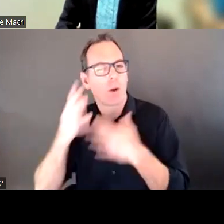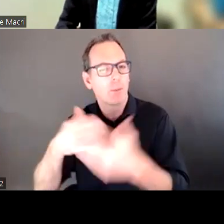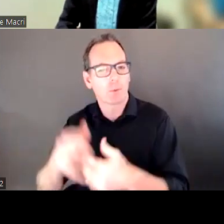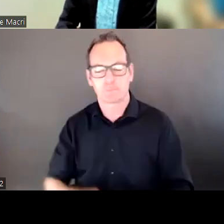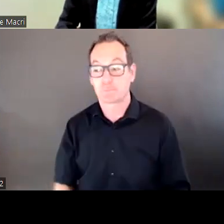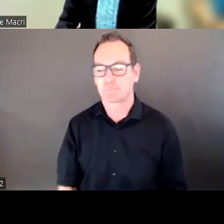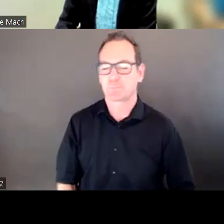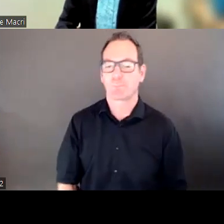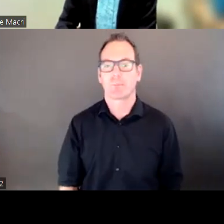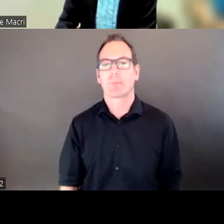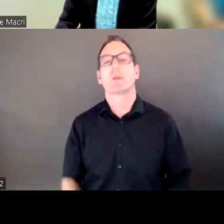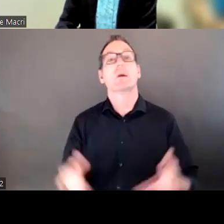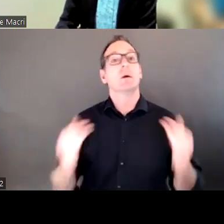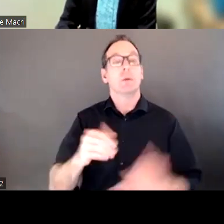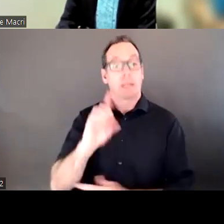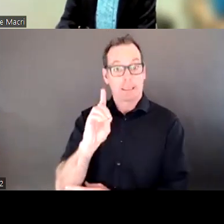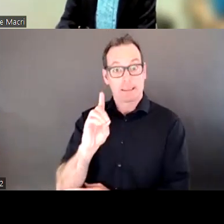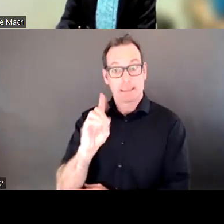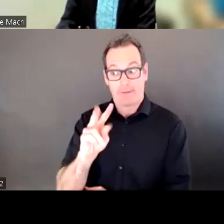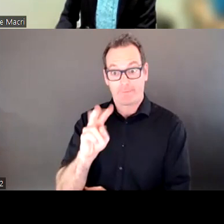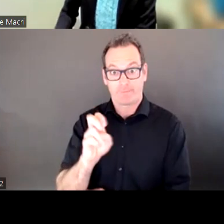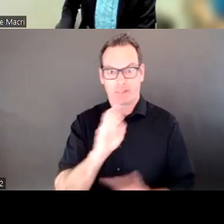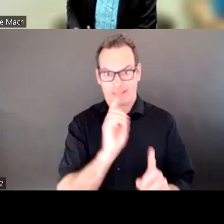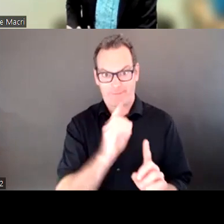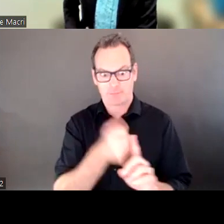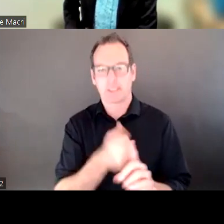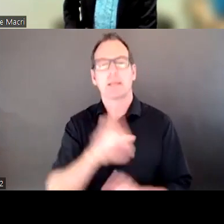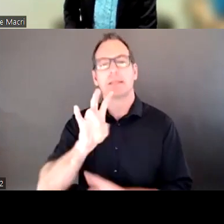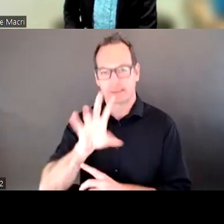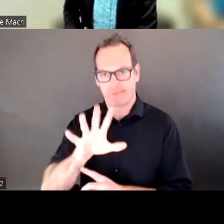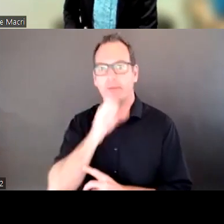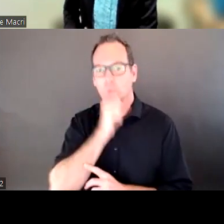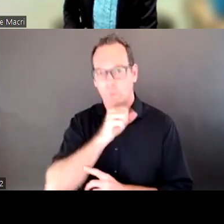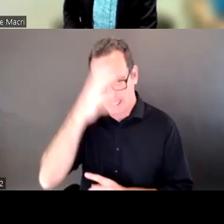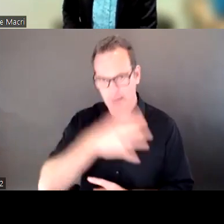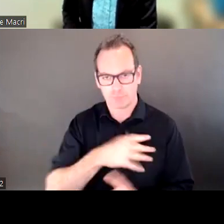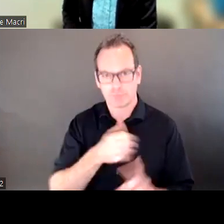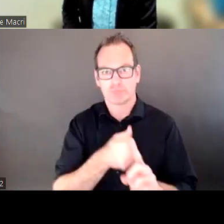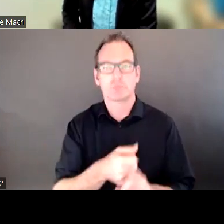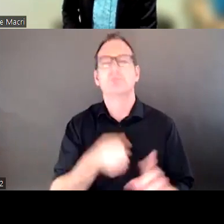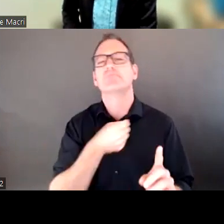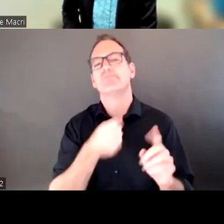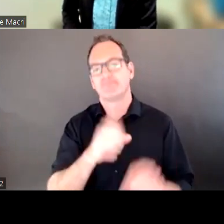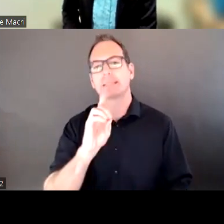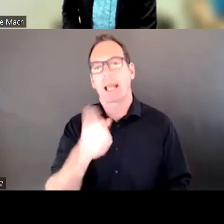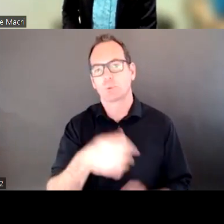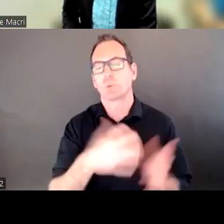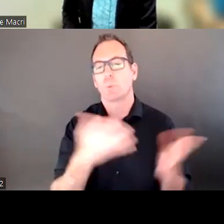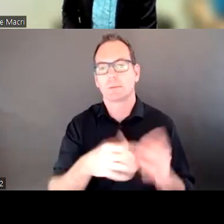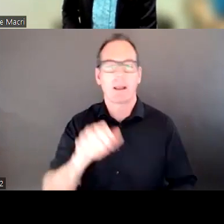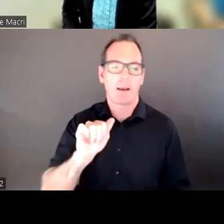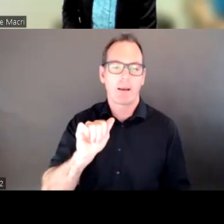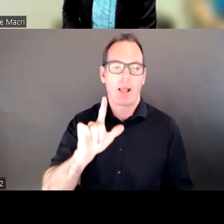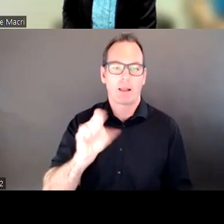is a 75-year-old gentleman. He was diagnosed with ALS 2 years ago. He was discharged from hospital about 4